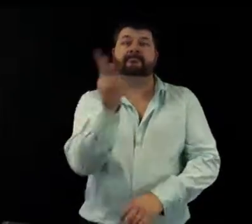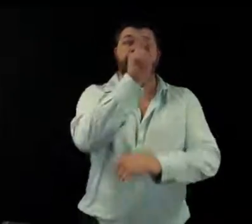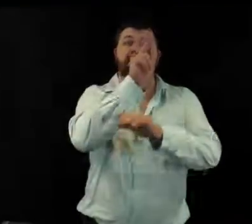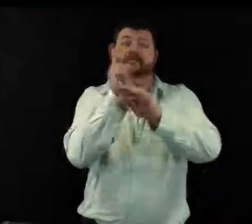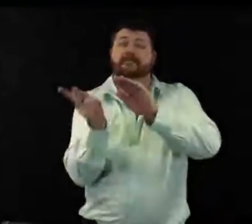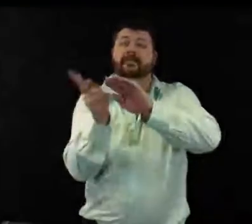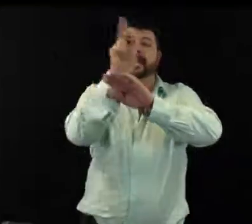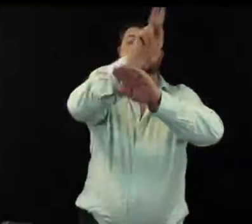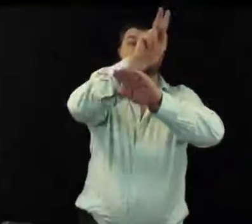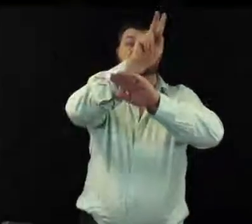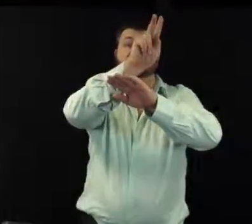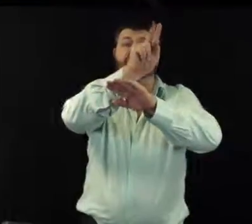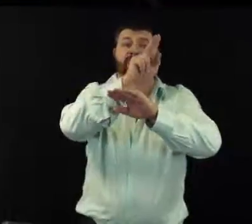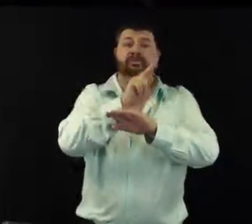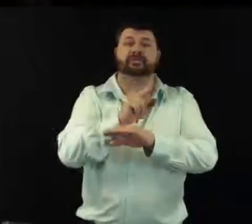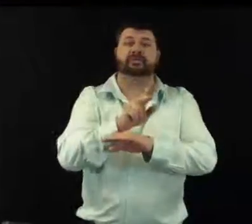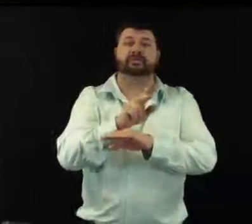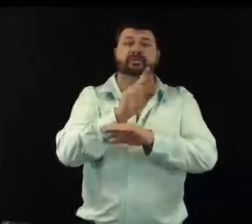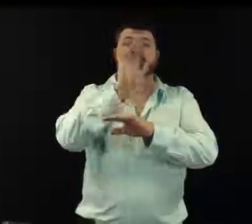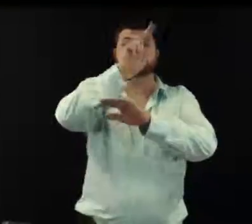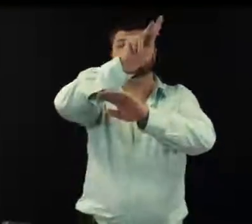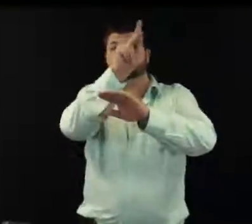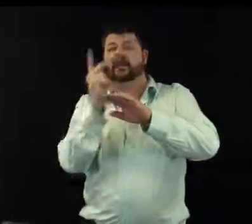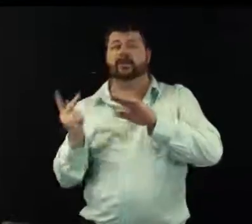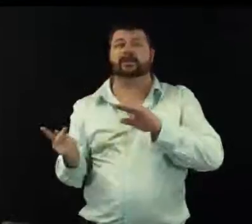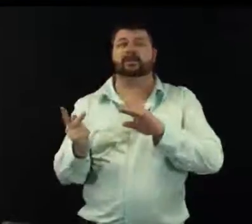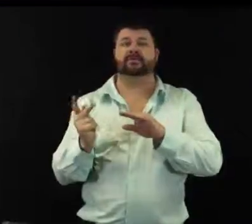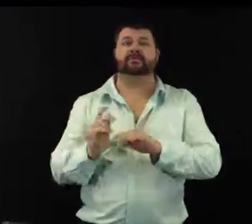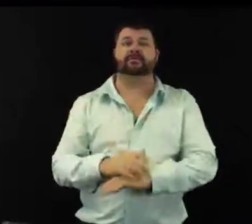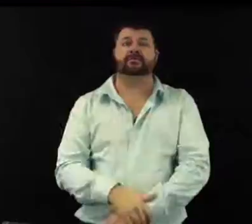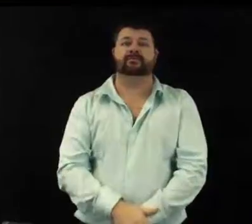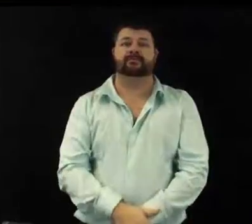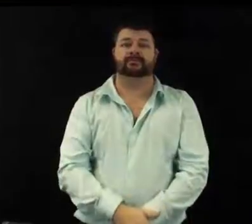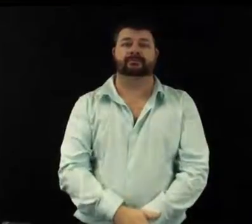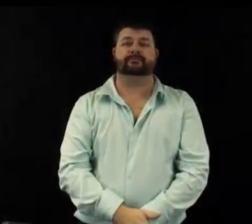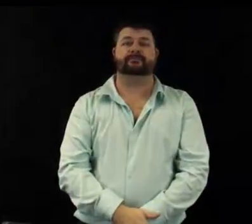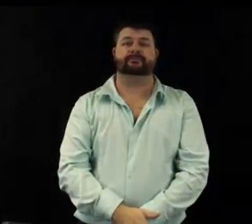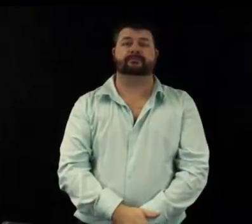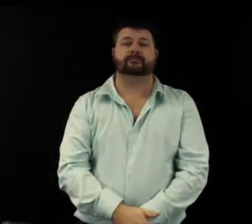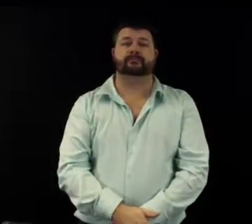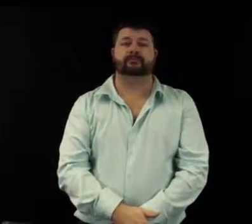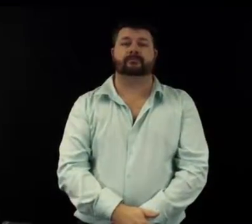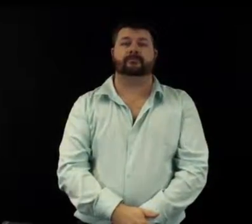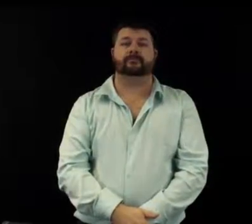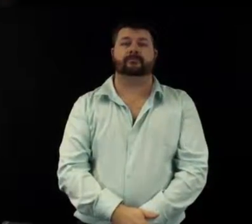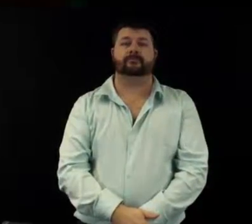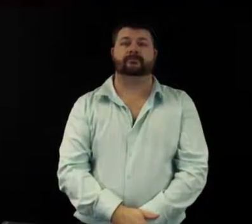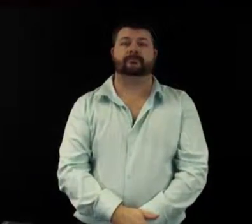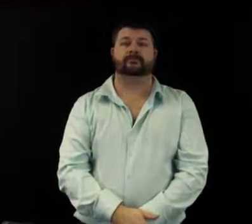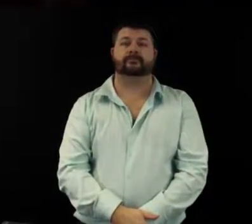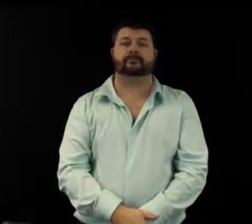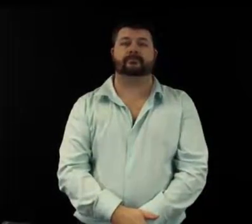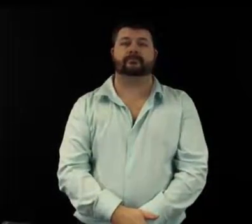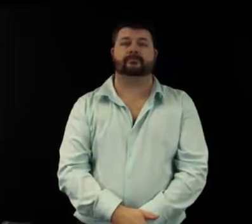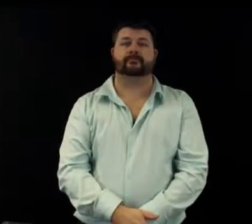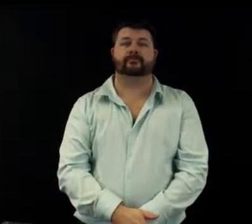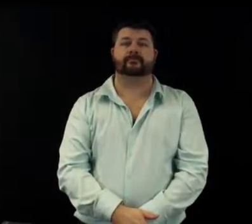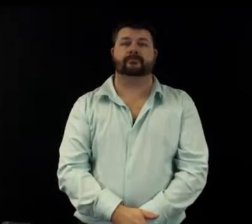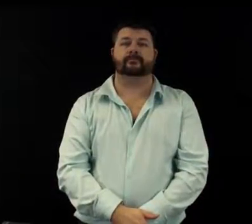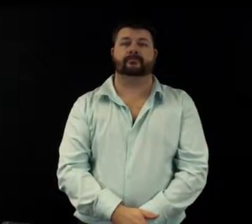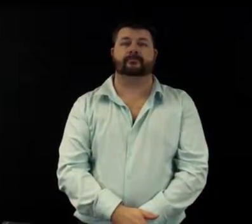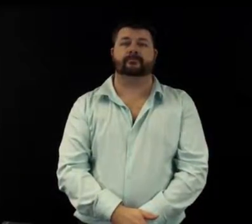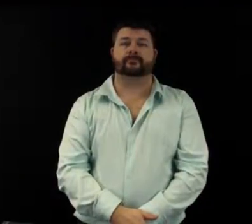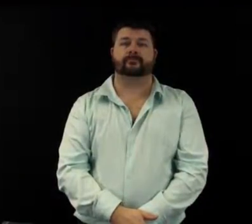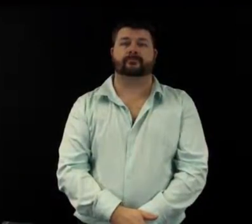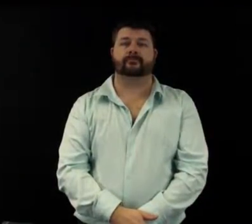move forwards a day by tapping on the right side of the screen and swiping to the left. Move back a day at a time by tapping on the left and swiping to the